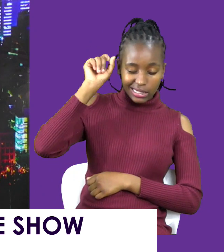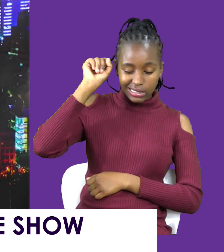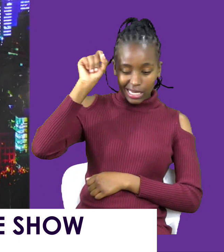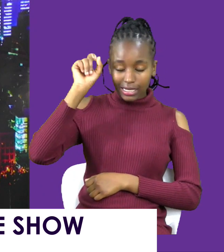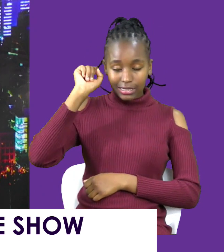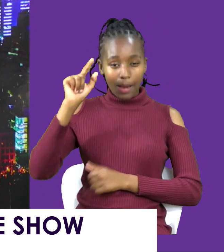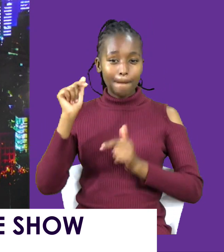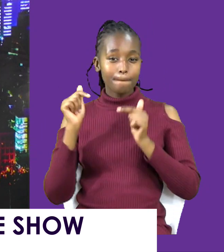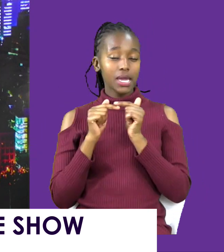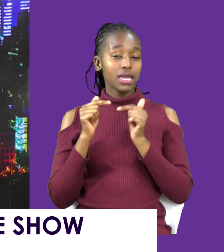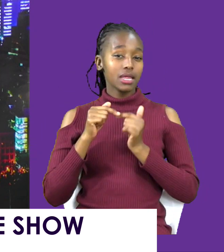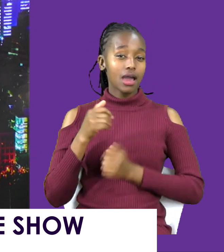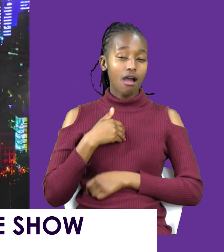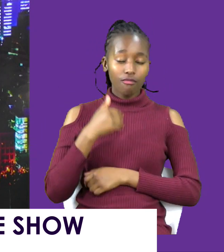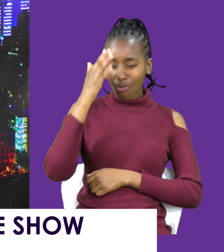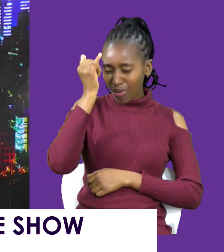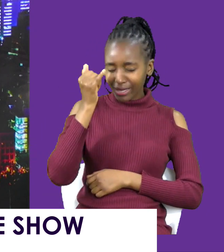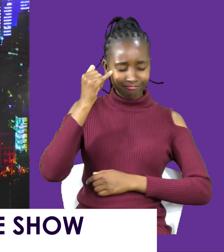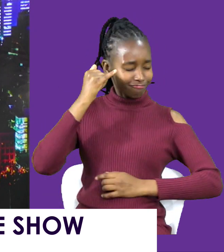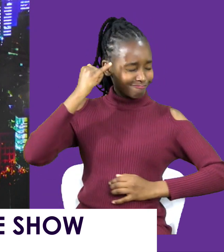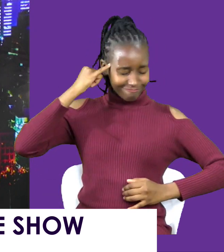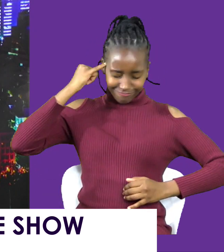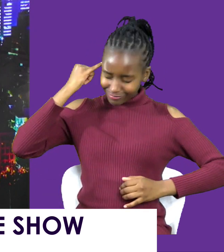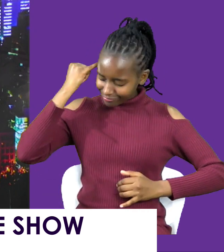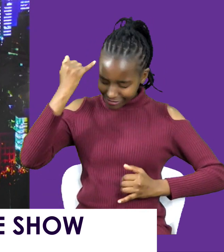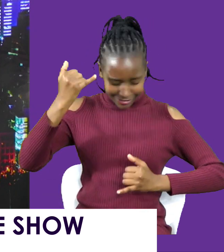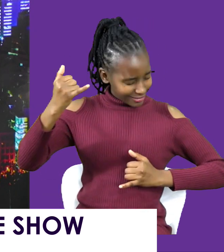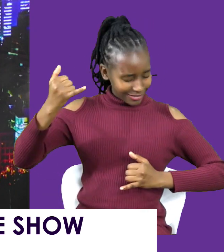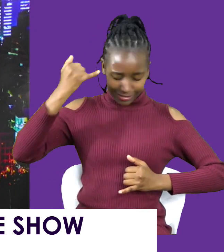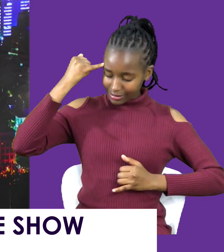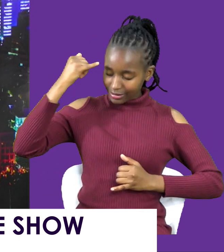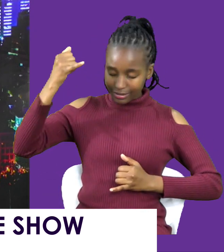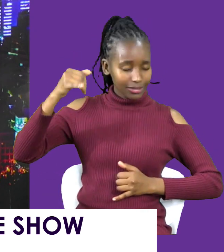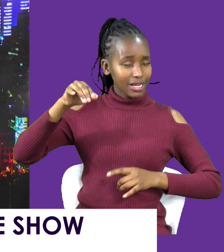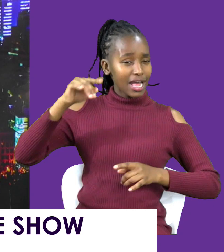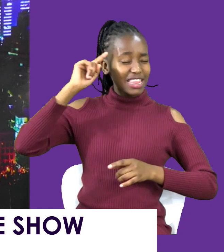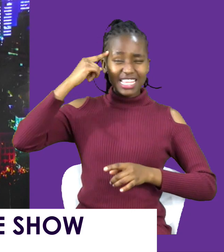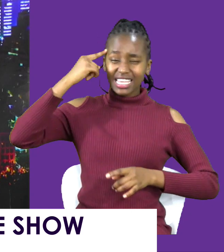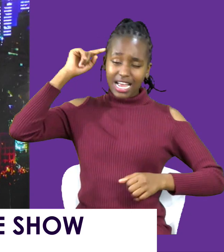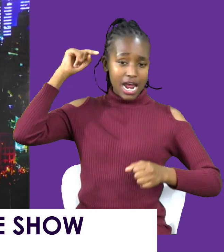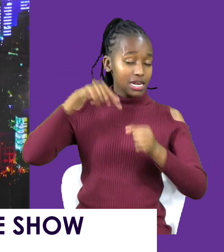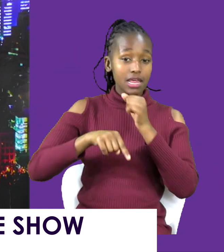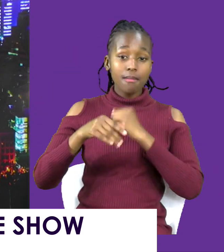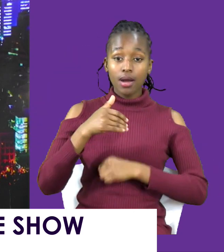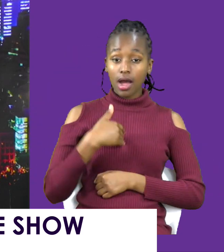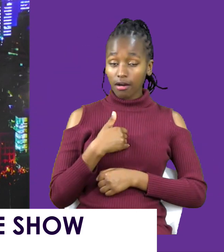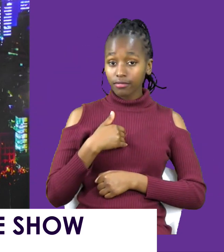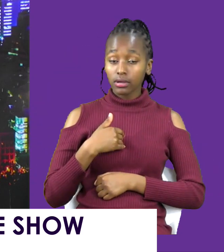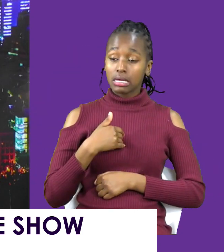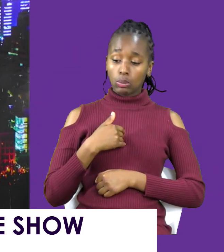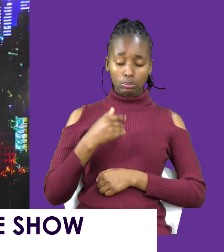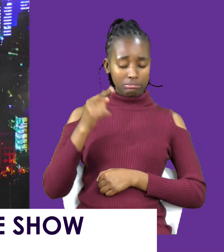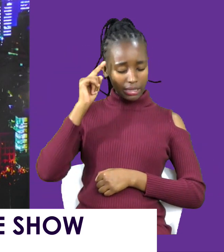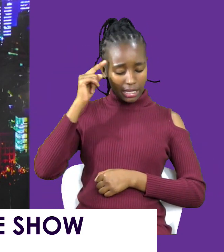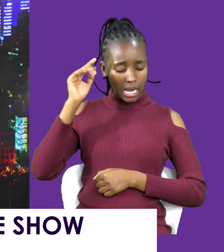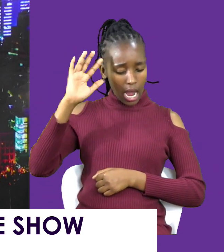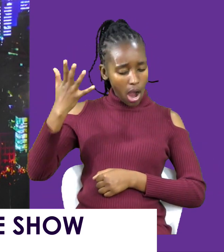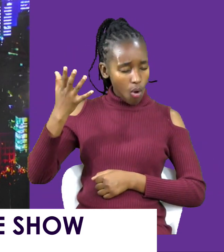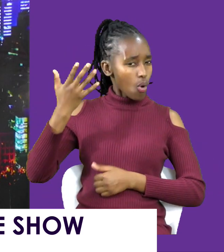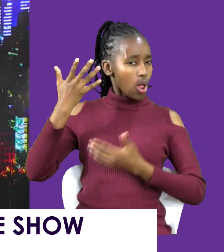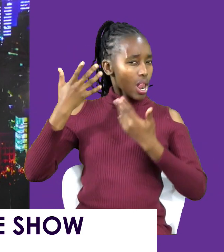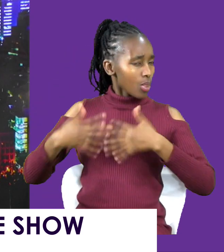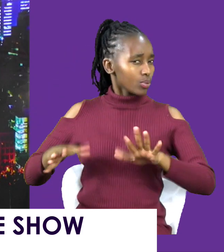are imagining so much. We are overthinking, you know. We are losing wars in our minds before we lose these